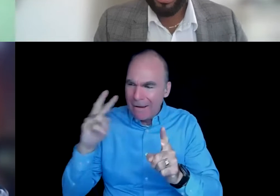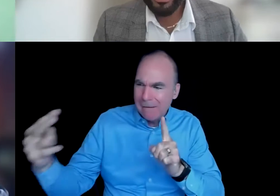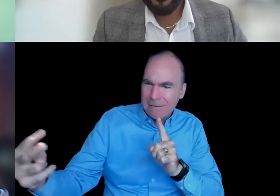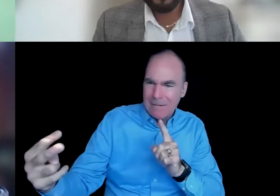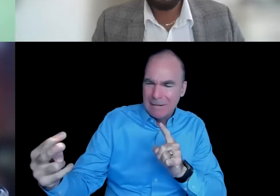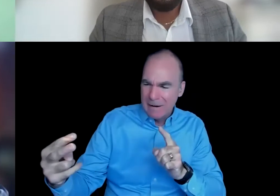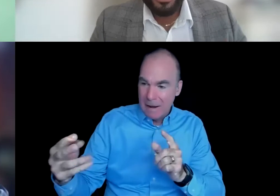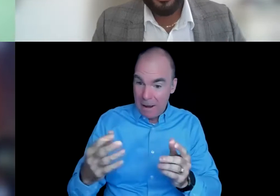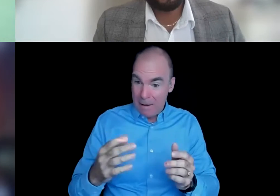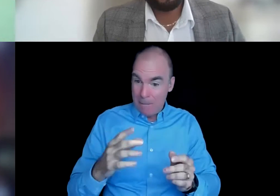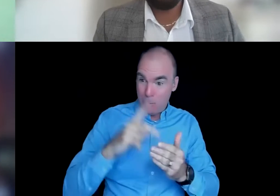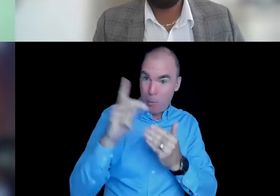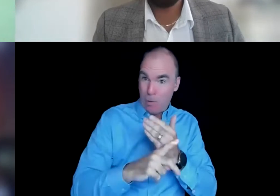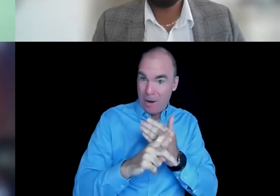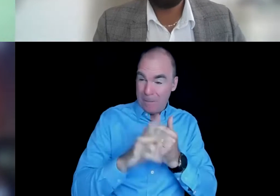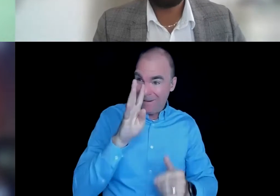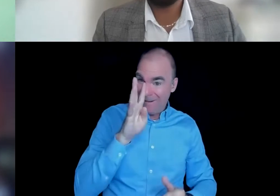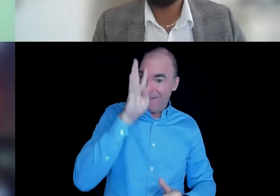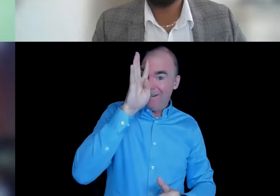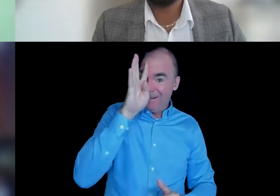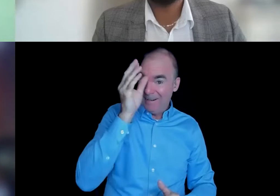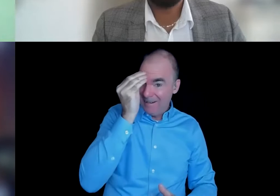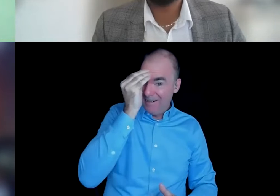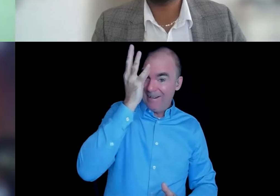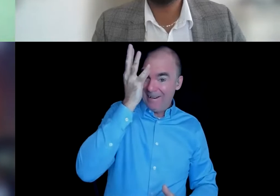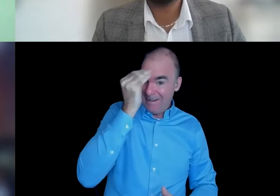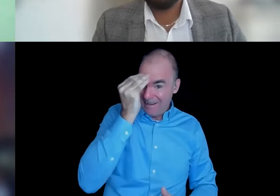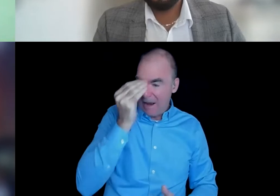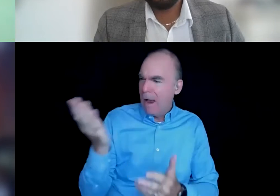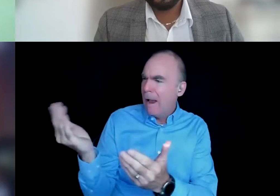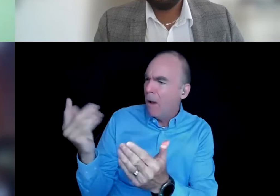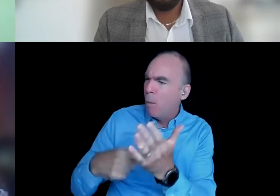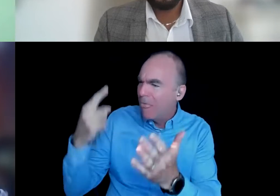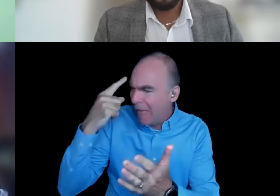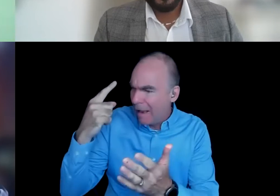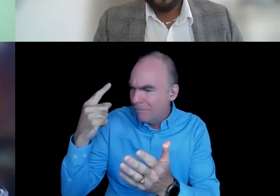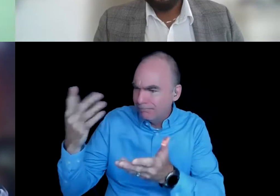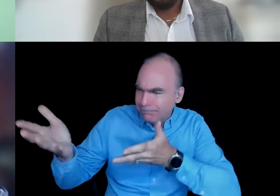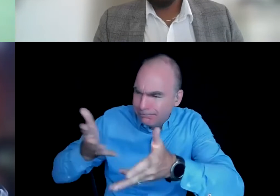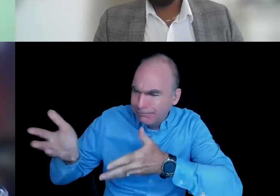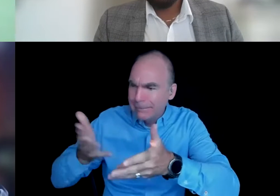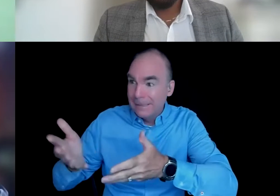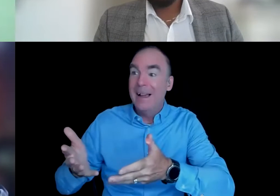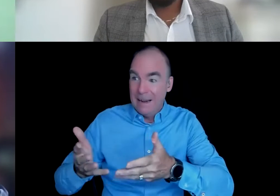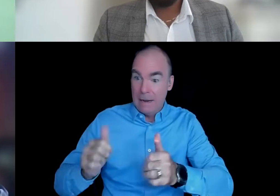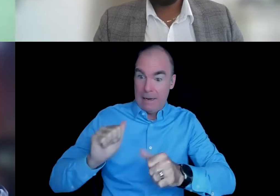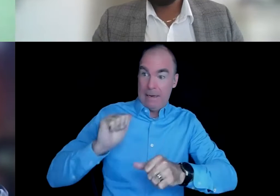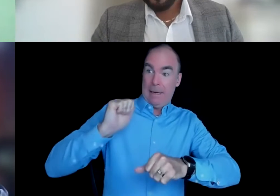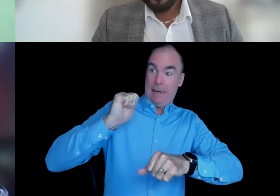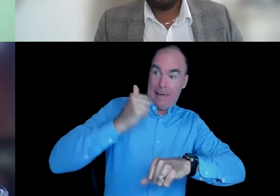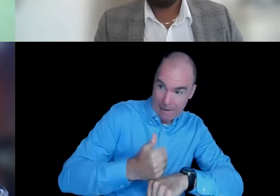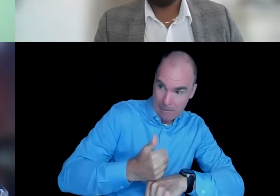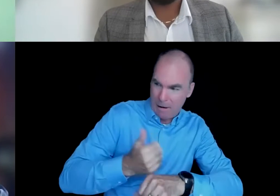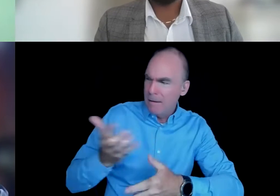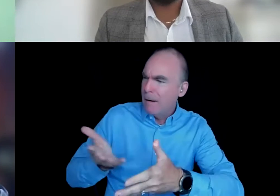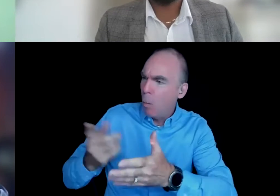that program, and also evaluating that program to feedback and where we can learn from young people's experiences. So and that